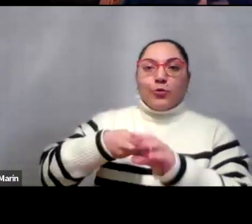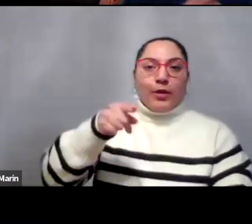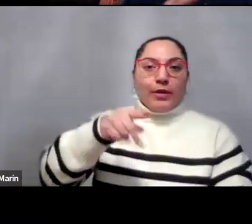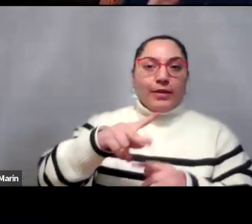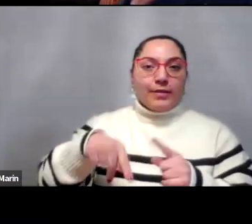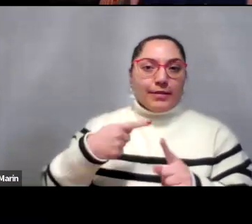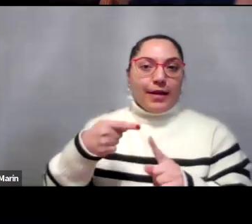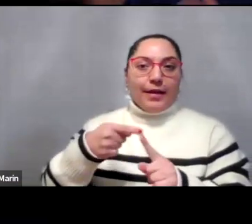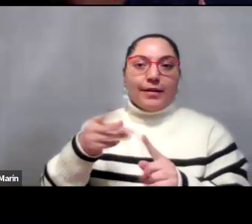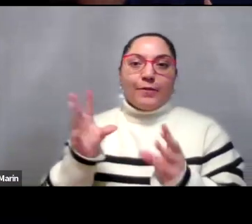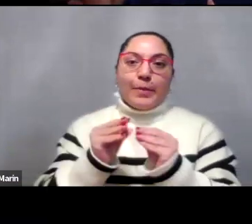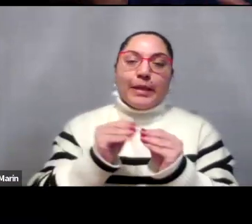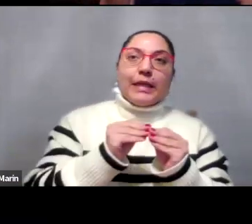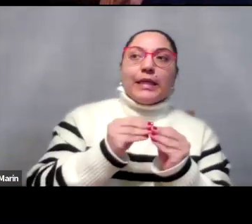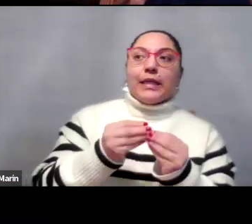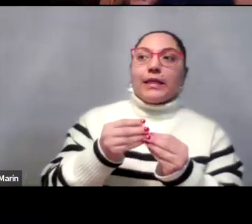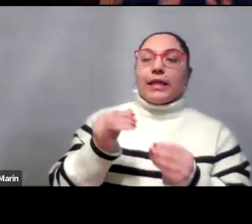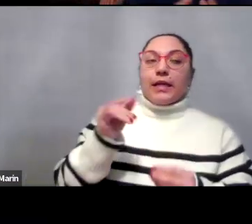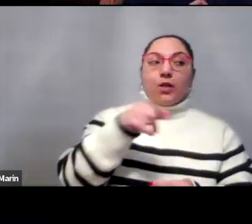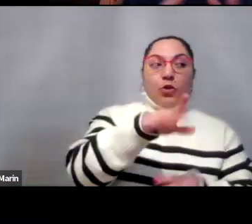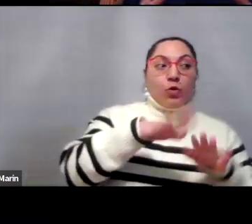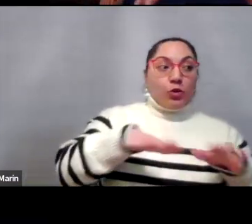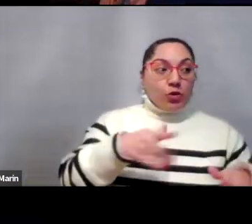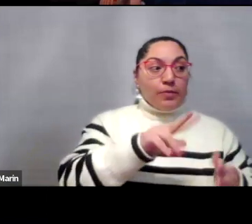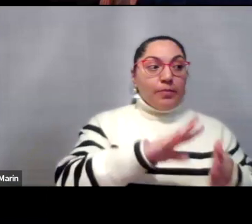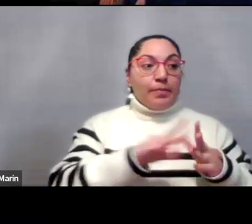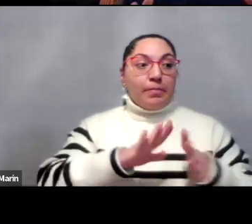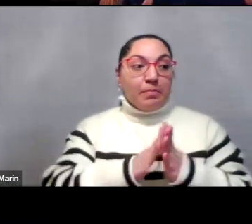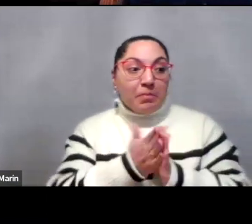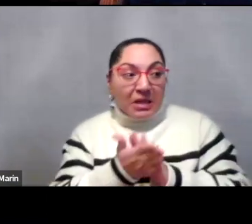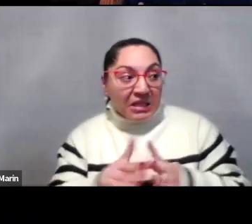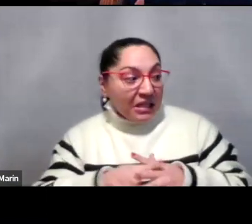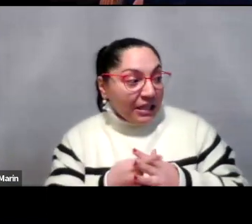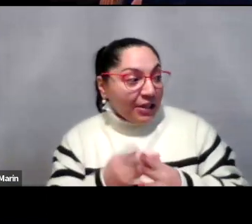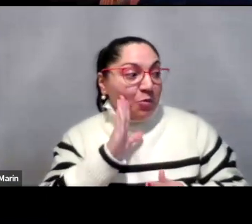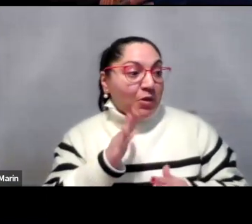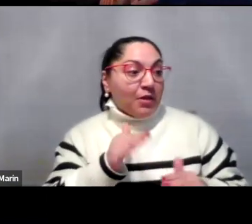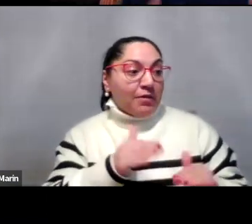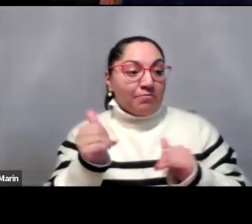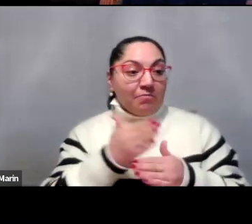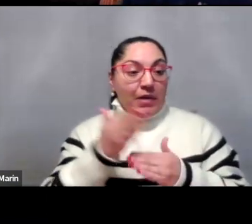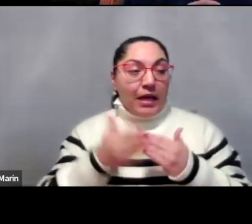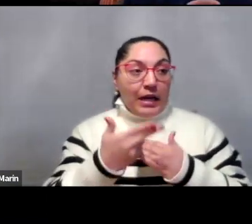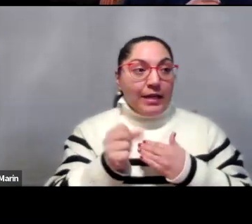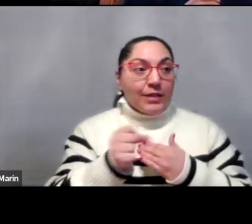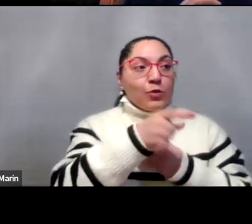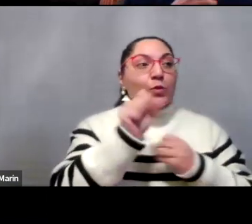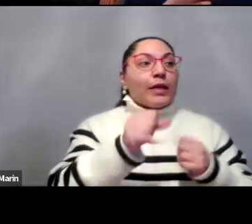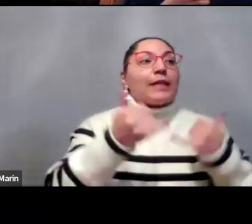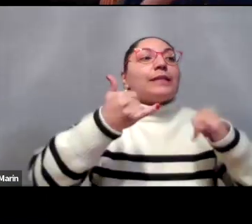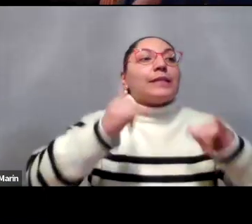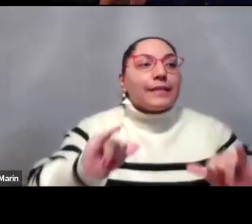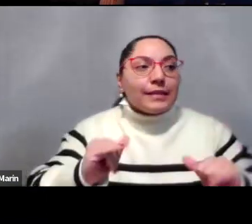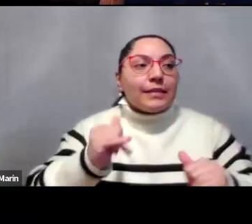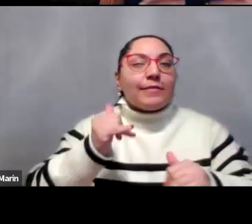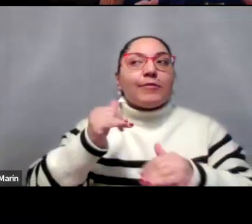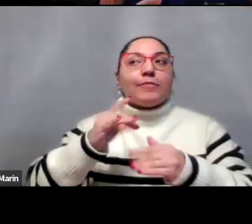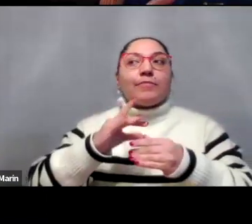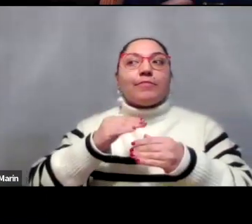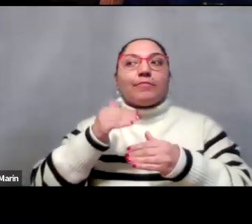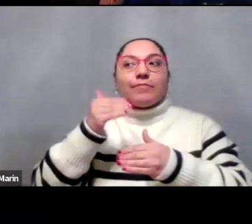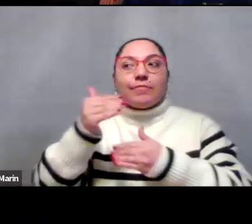that as individuals are leaving high school, there are services and programs for people that want to get